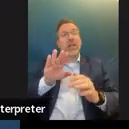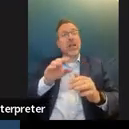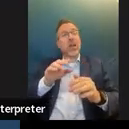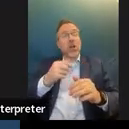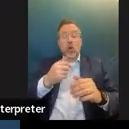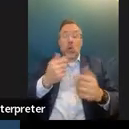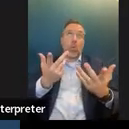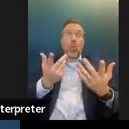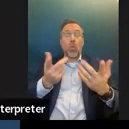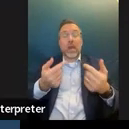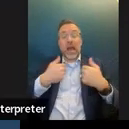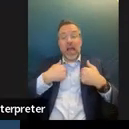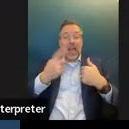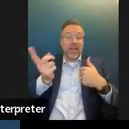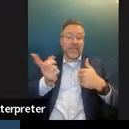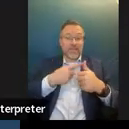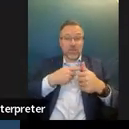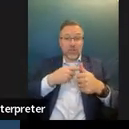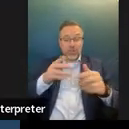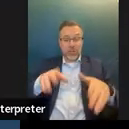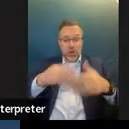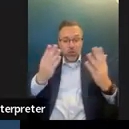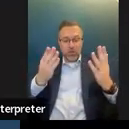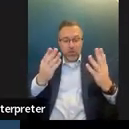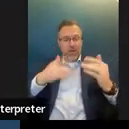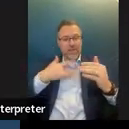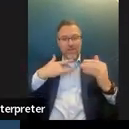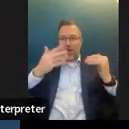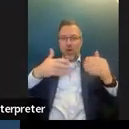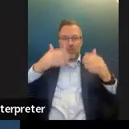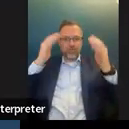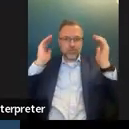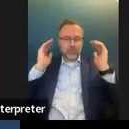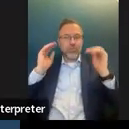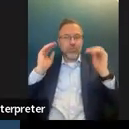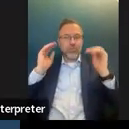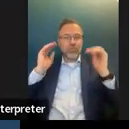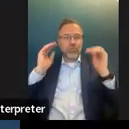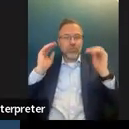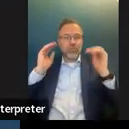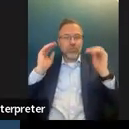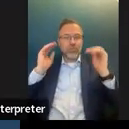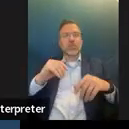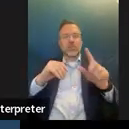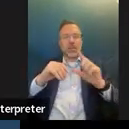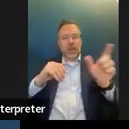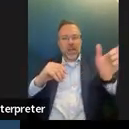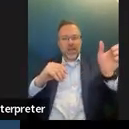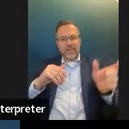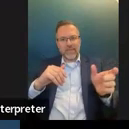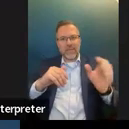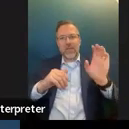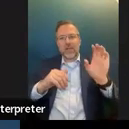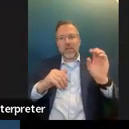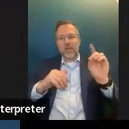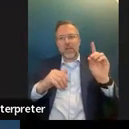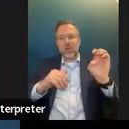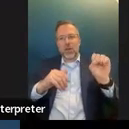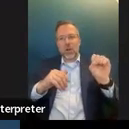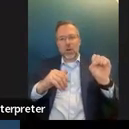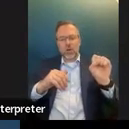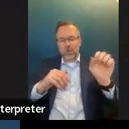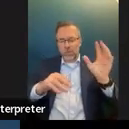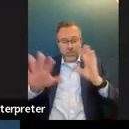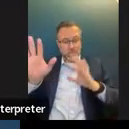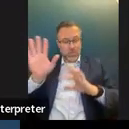first took it in, it's a lot to take in. The codes on the left side for the findings kind of threw me off. But